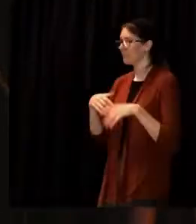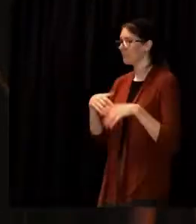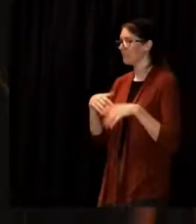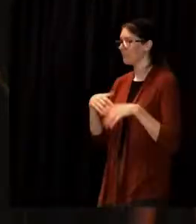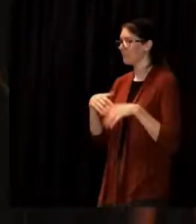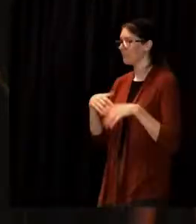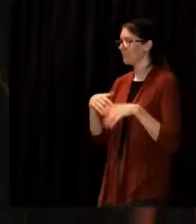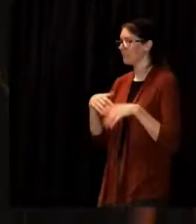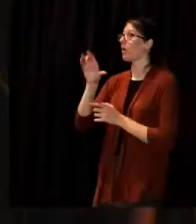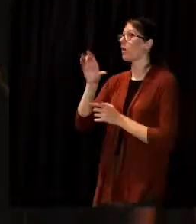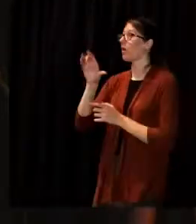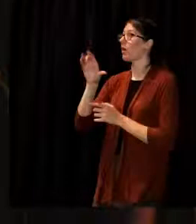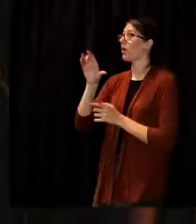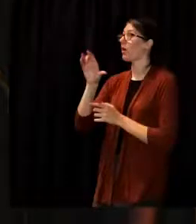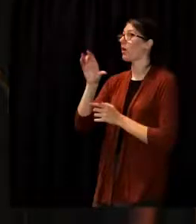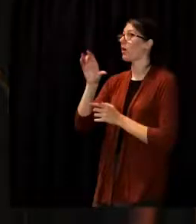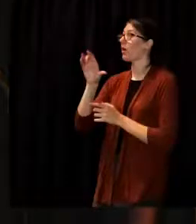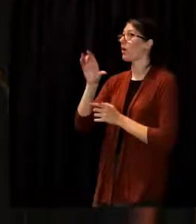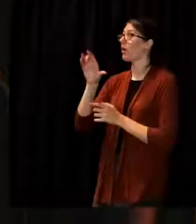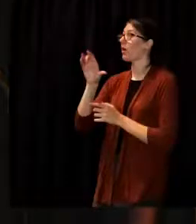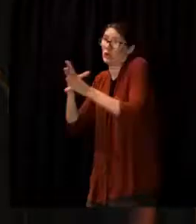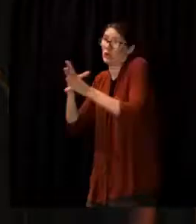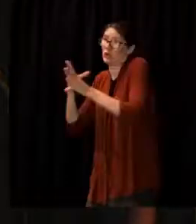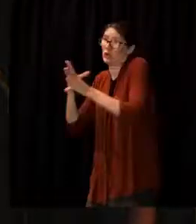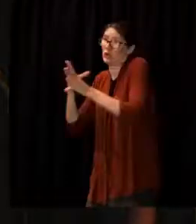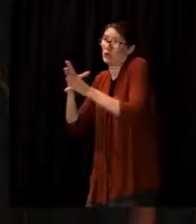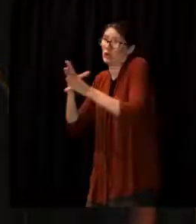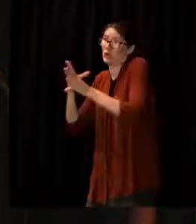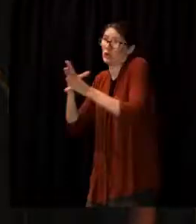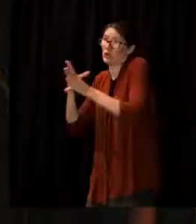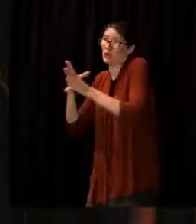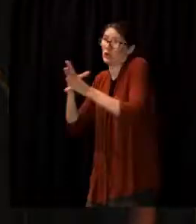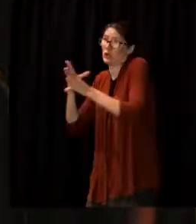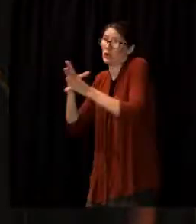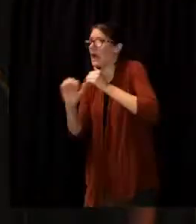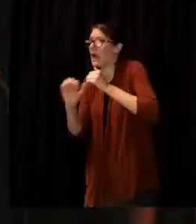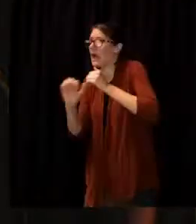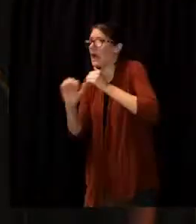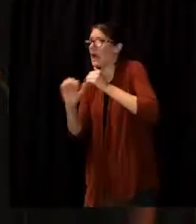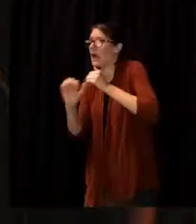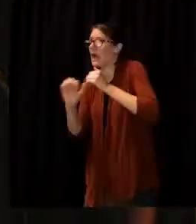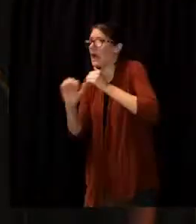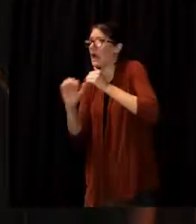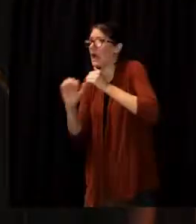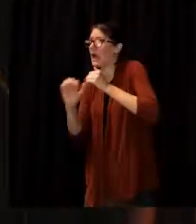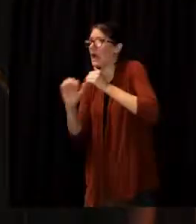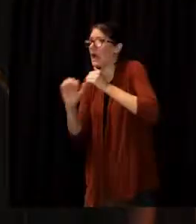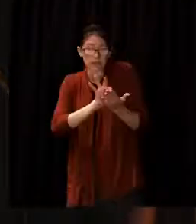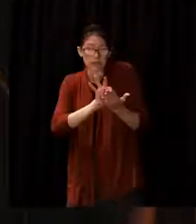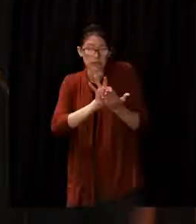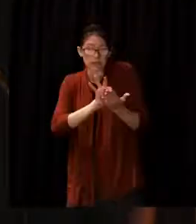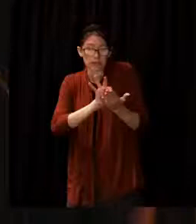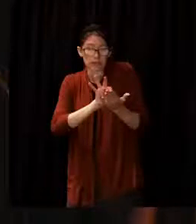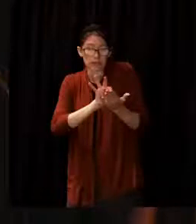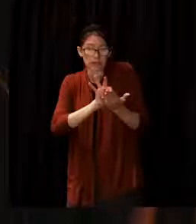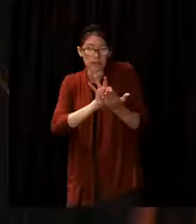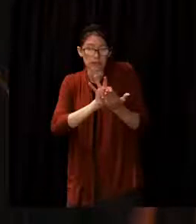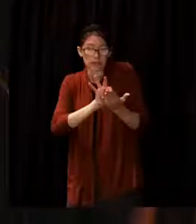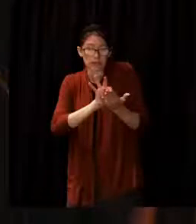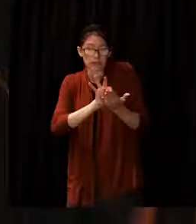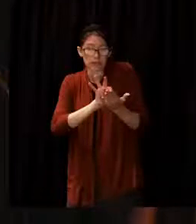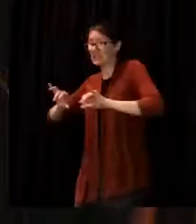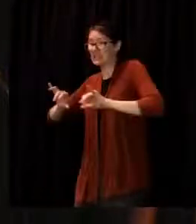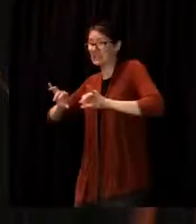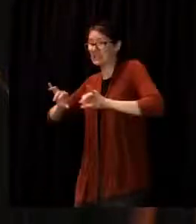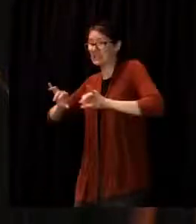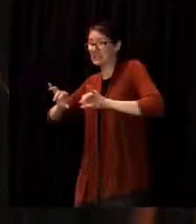sheep, how did he know one was missing? He was using his database of the day, if you will, in knowing what's